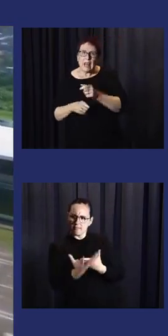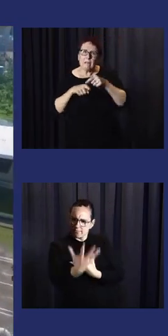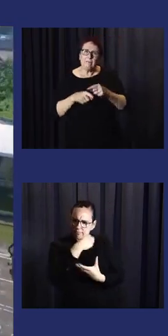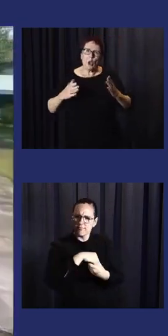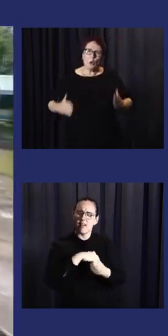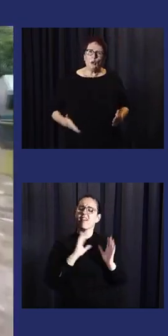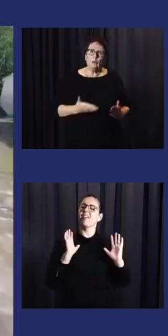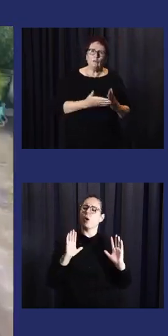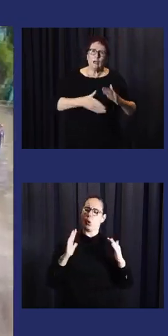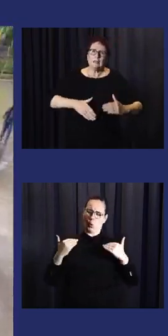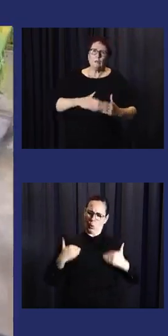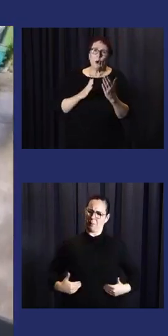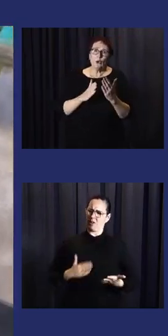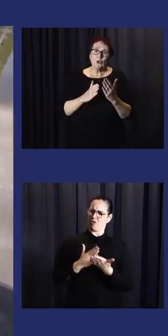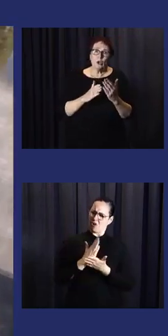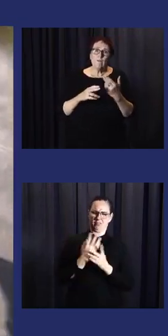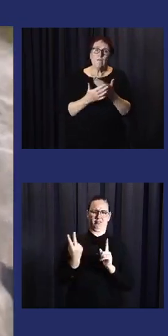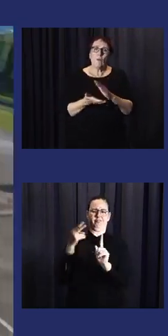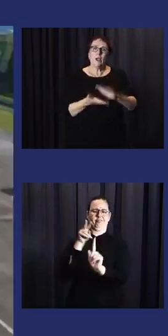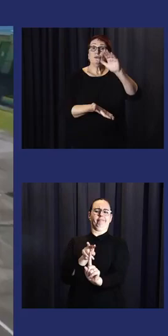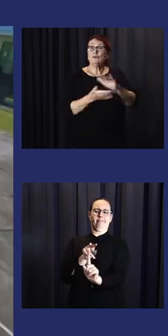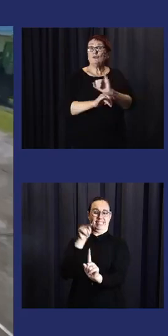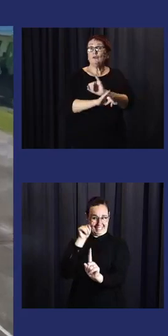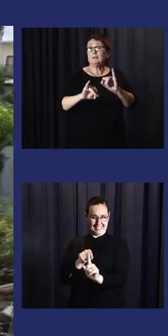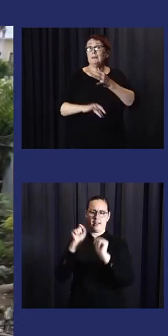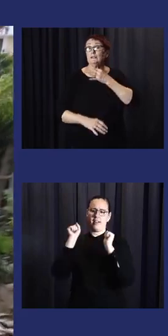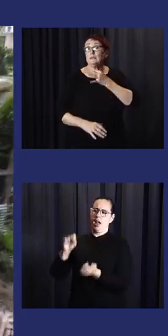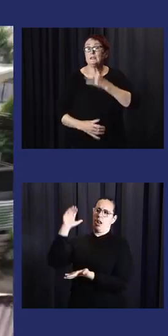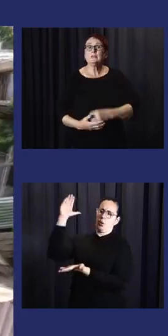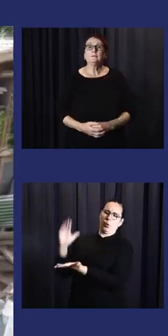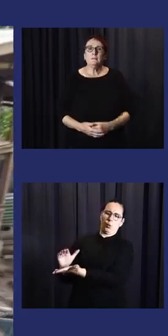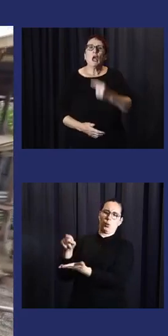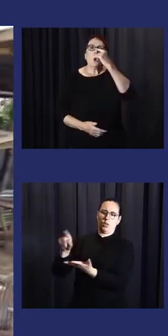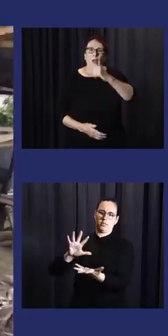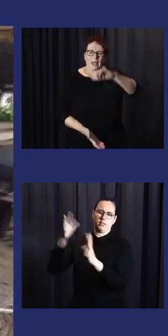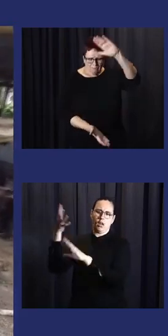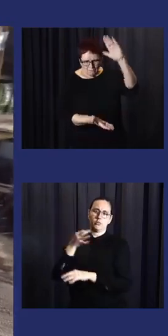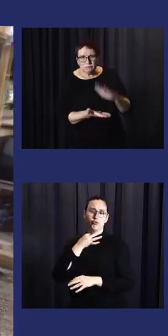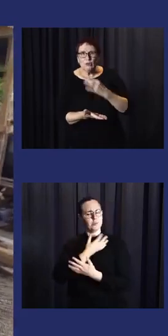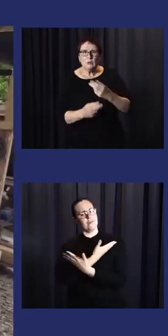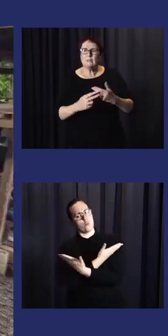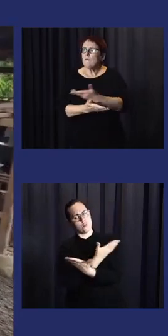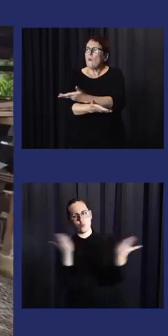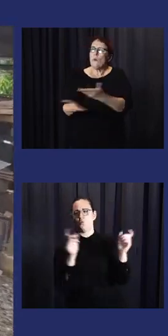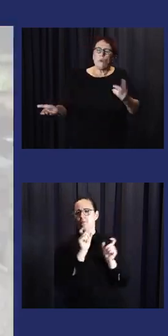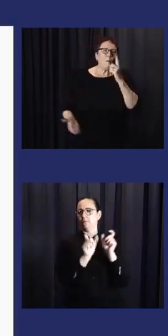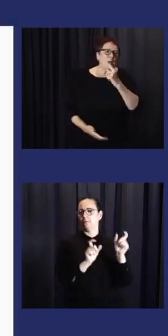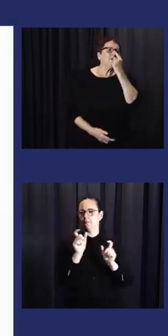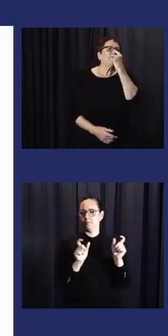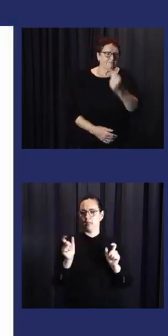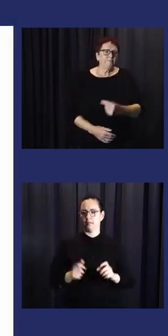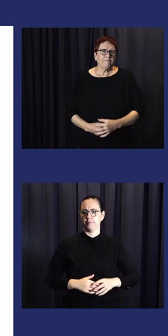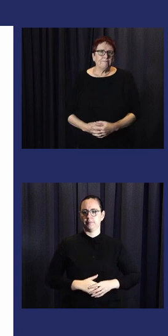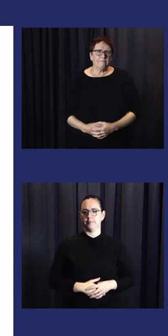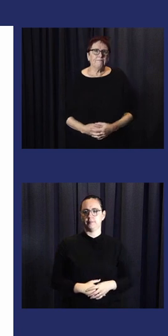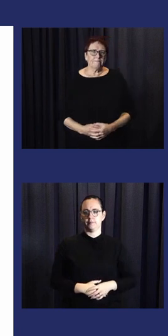approach to disaster risk reduction, we can reduce disaster risk for all.